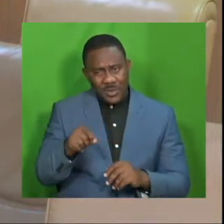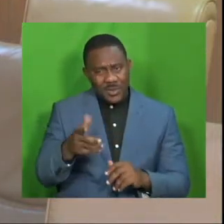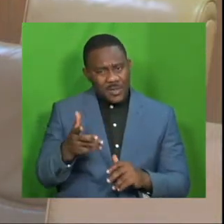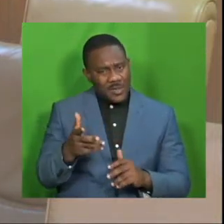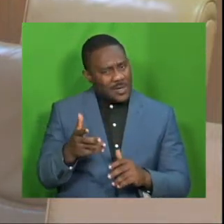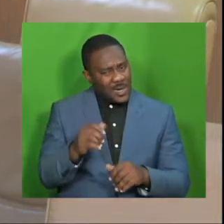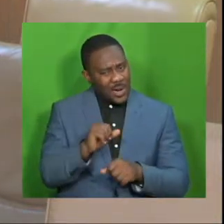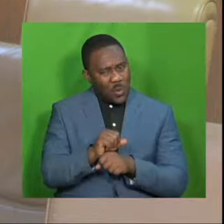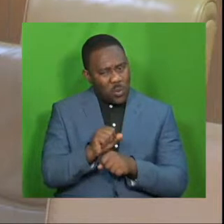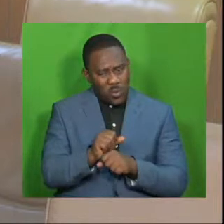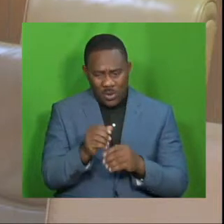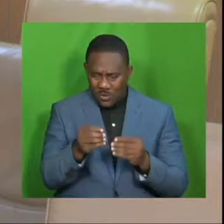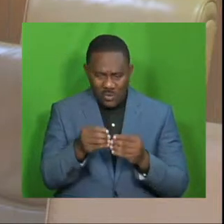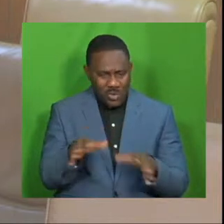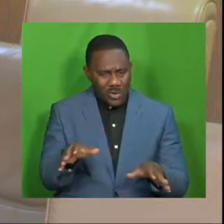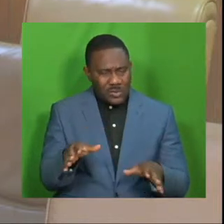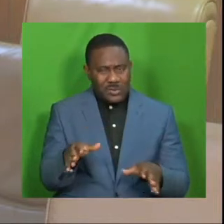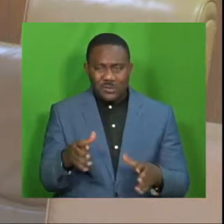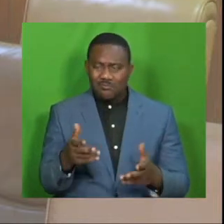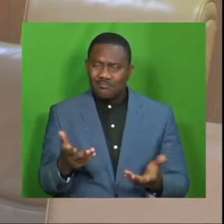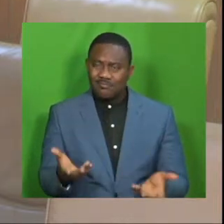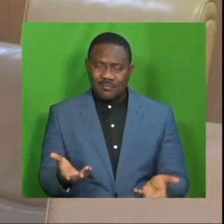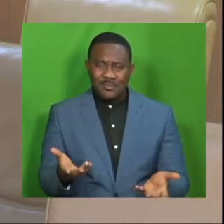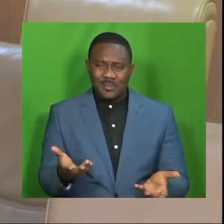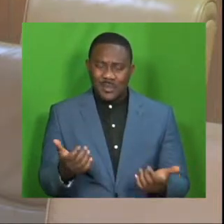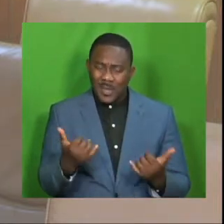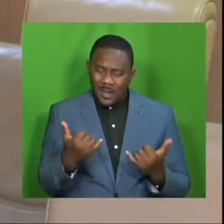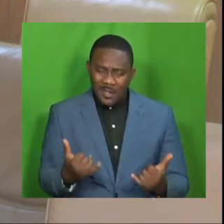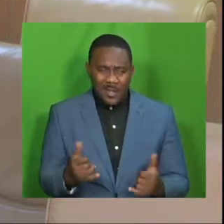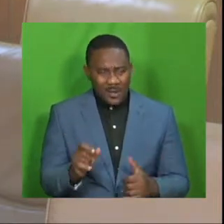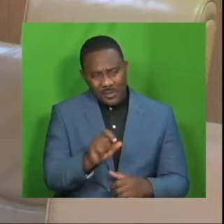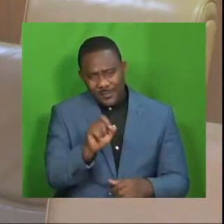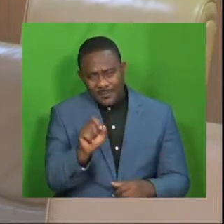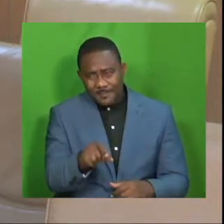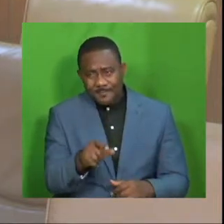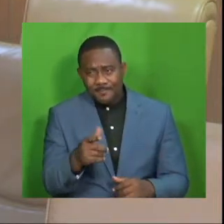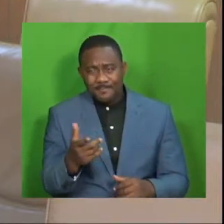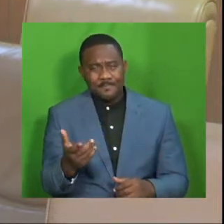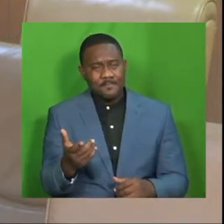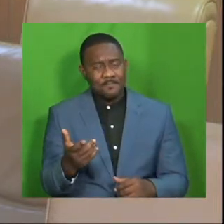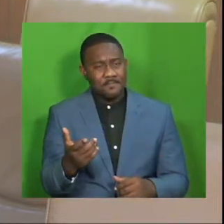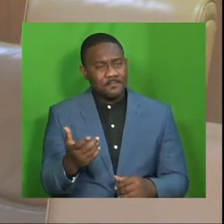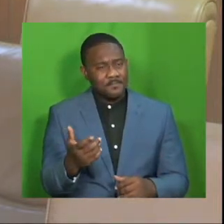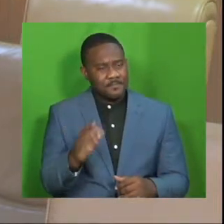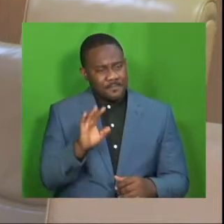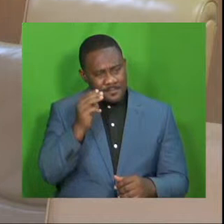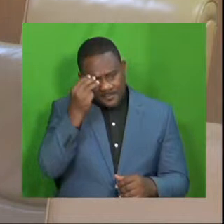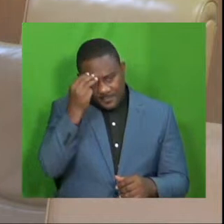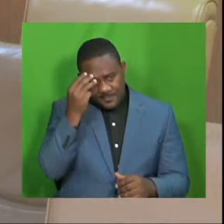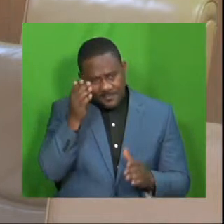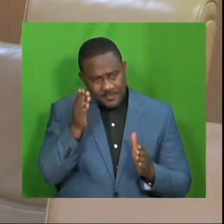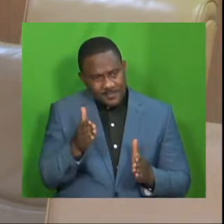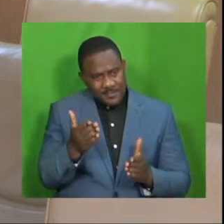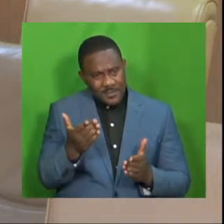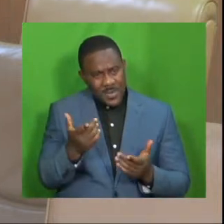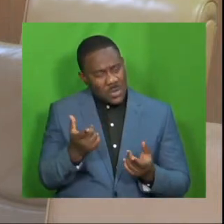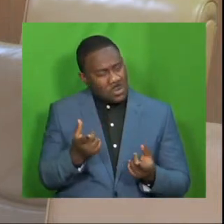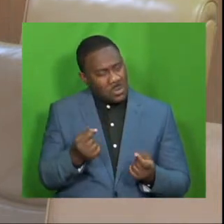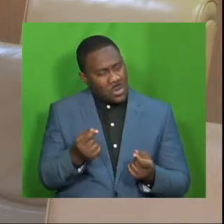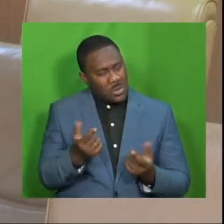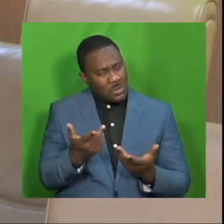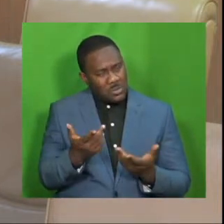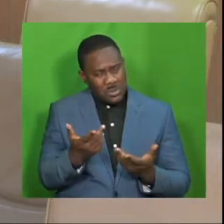lost. What is the balance that the minister has to strike? Because